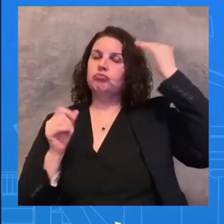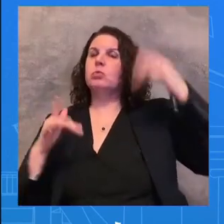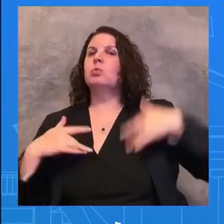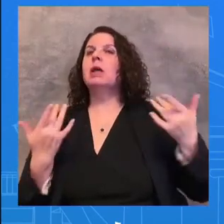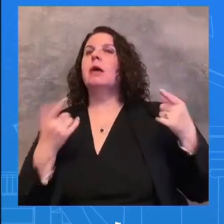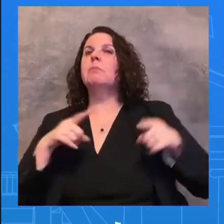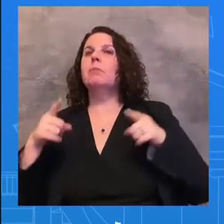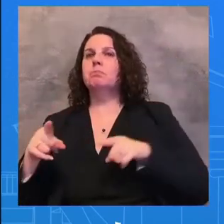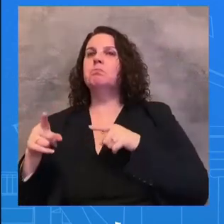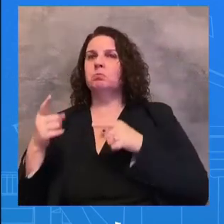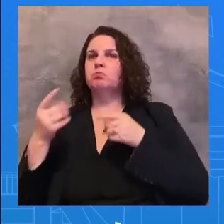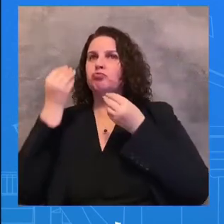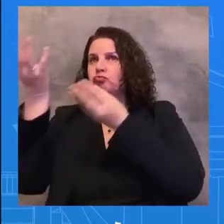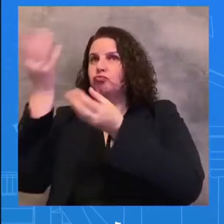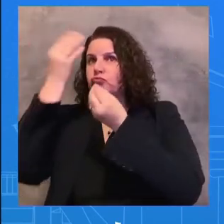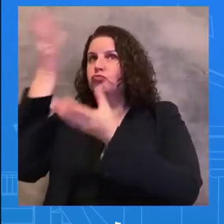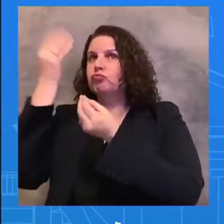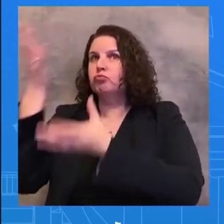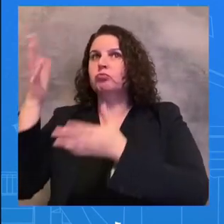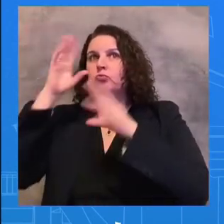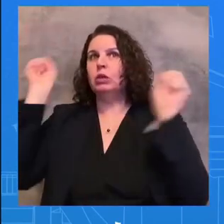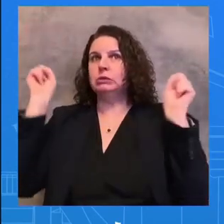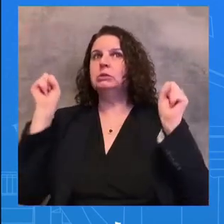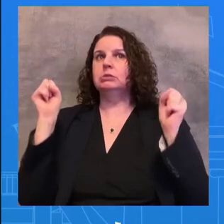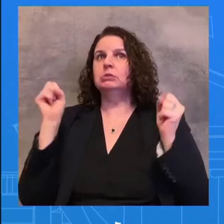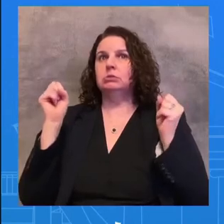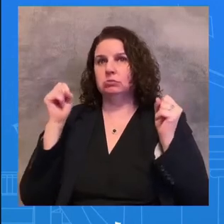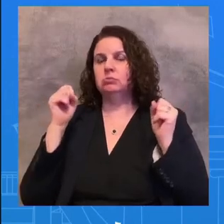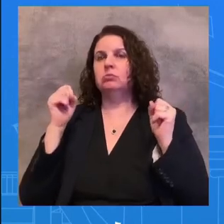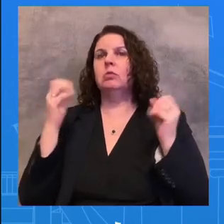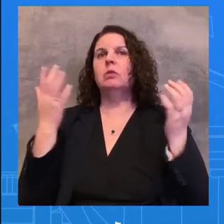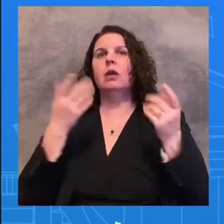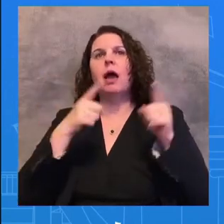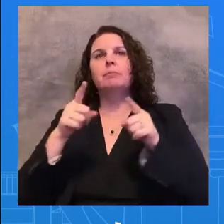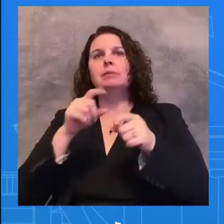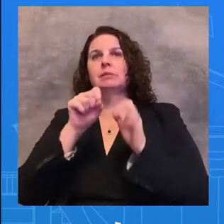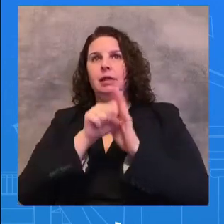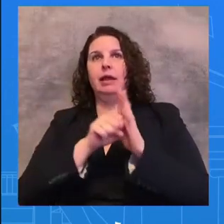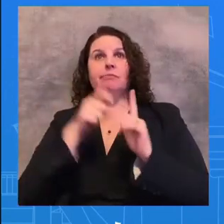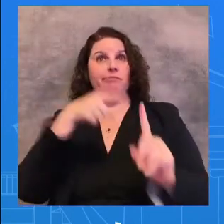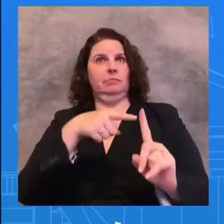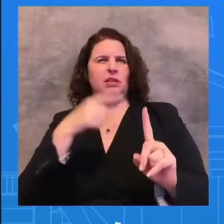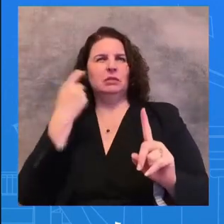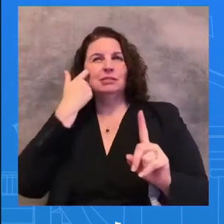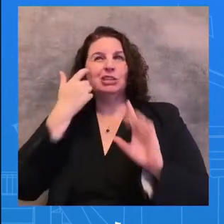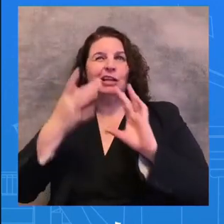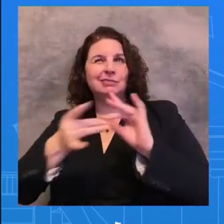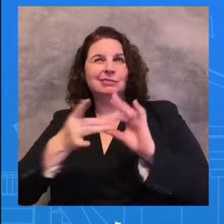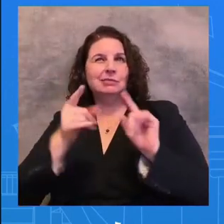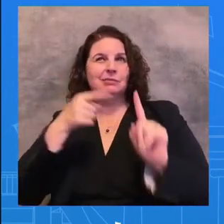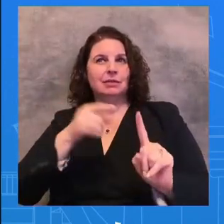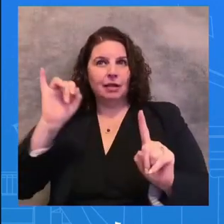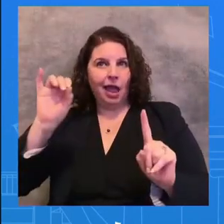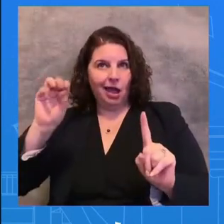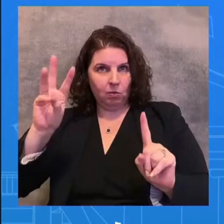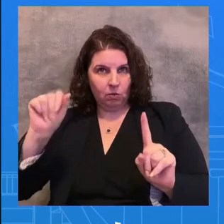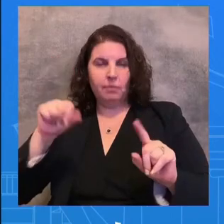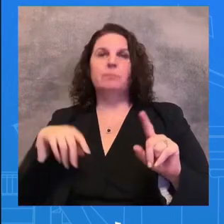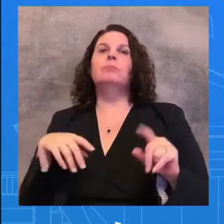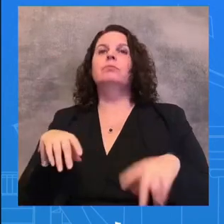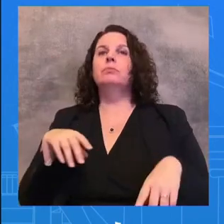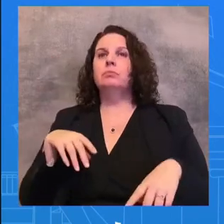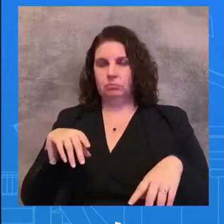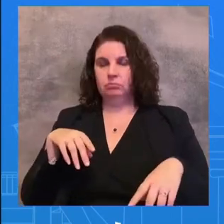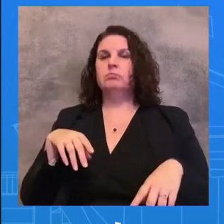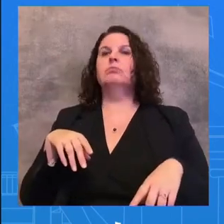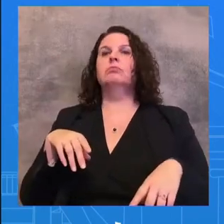I just talked about Iowa at the top. And he has been, I know he has had conversations with leadership on the